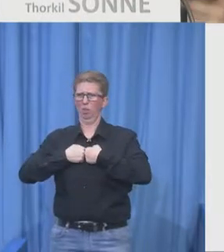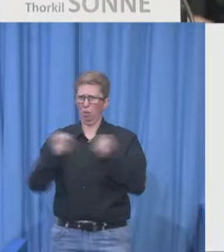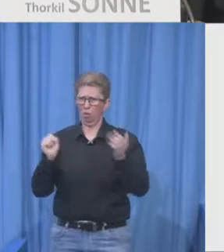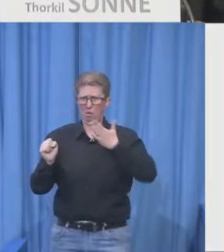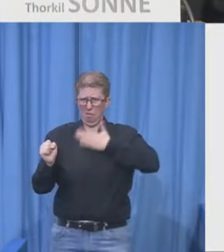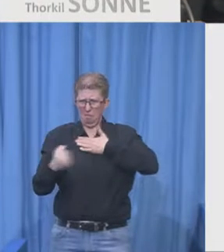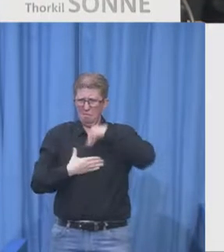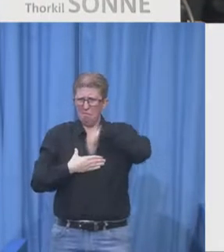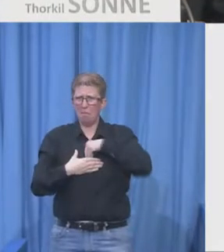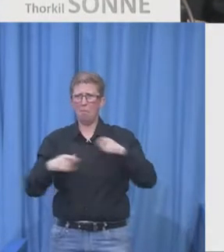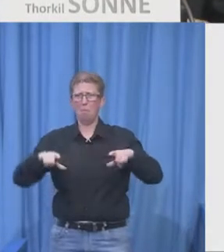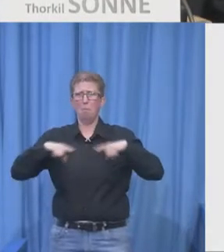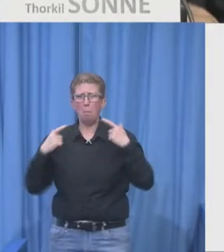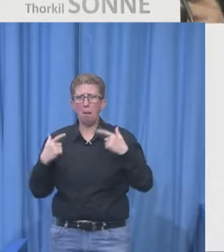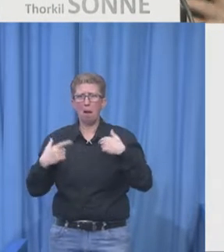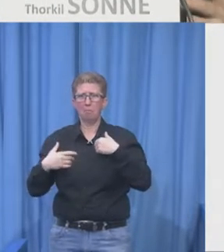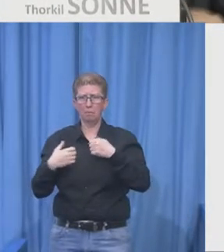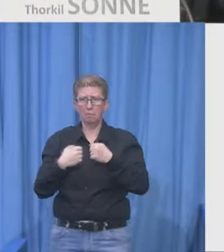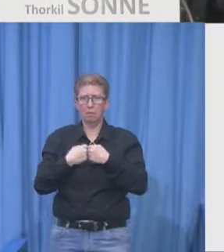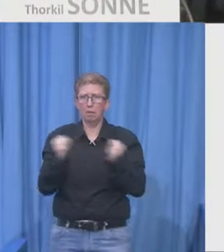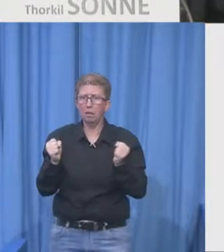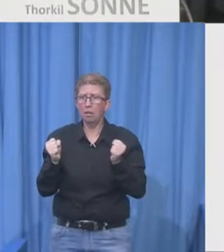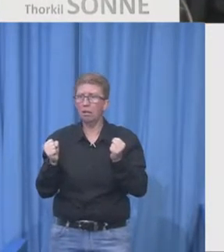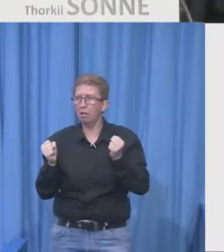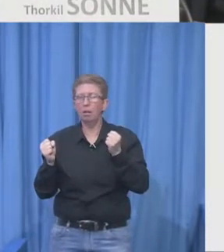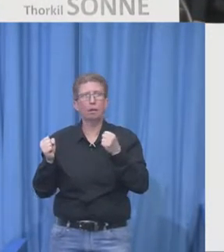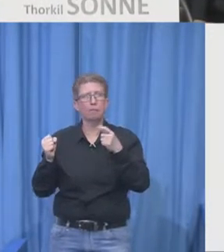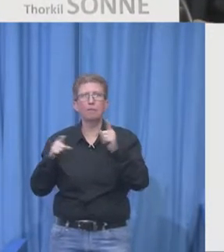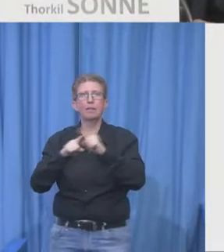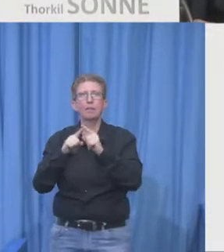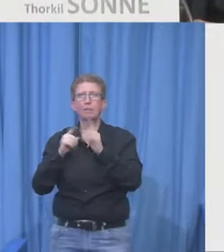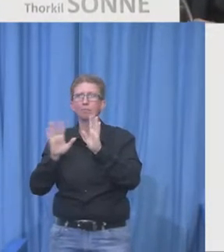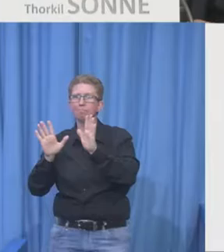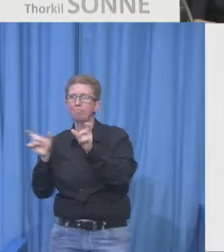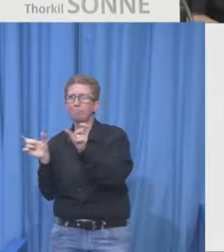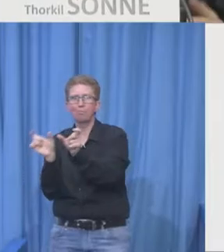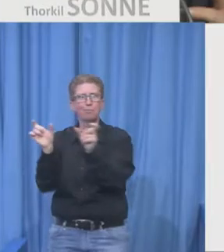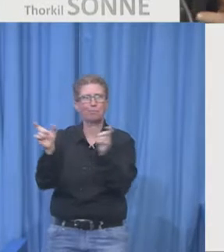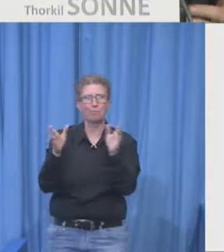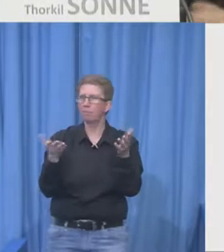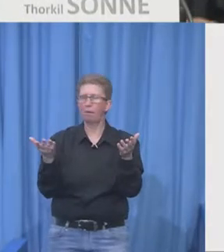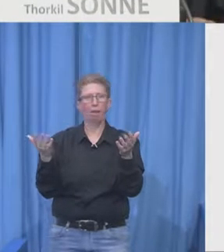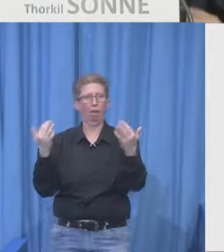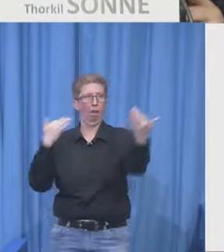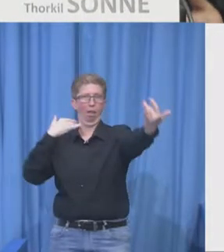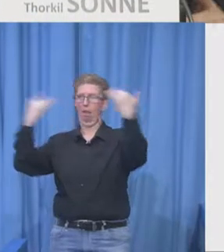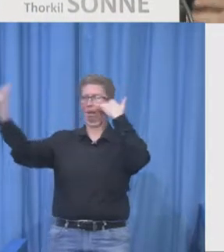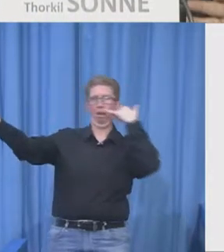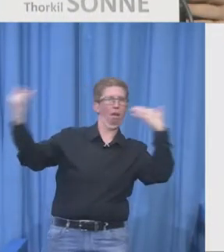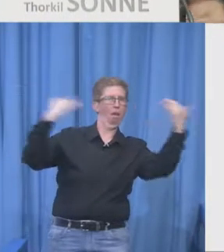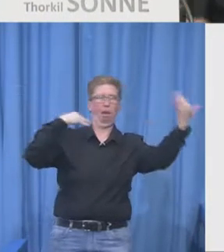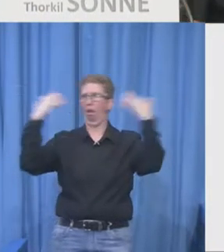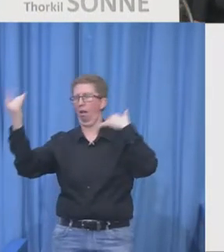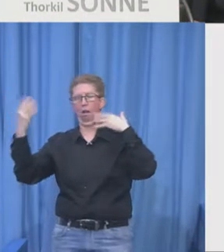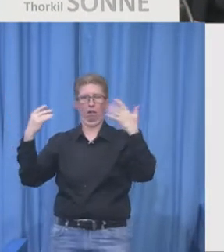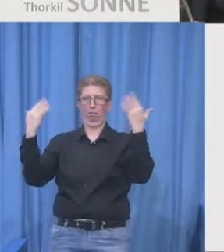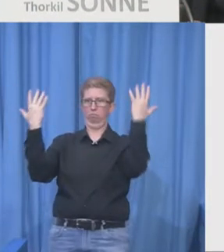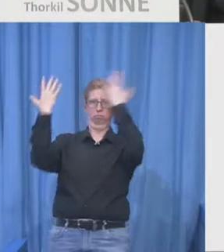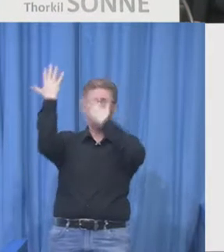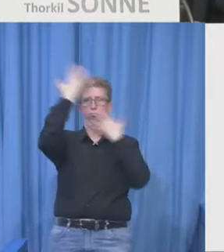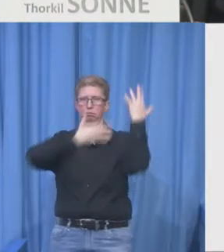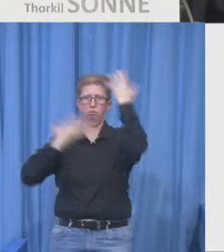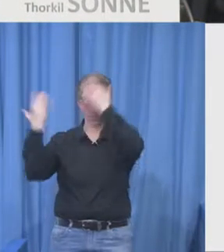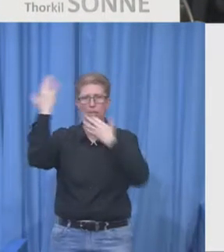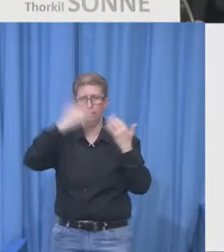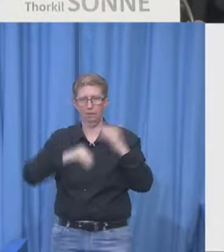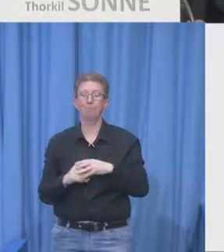have the skills that are very much needed in the corporate space. But many have also gone through a life of